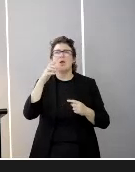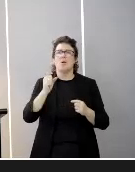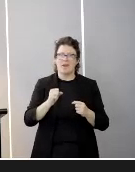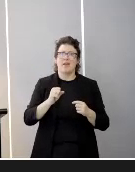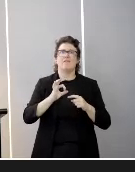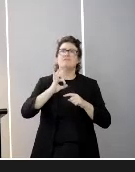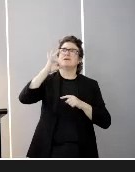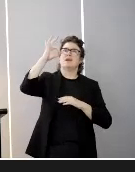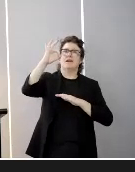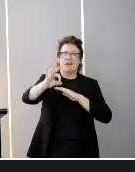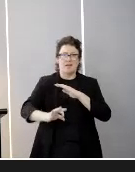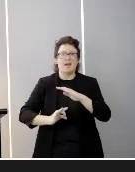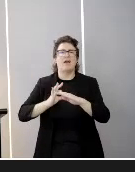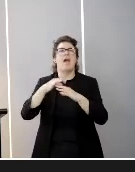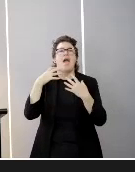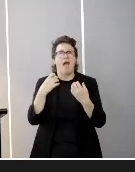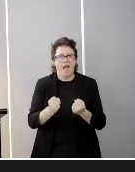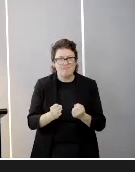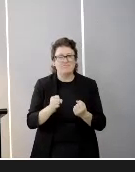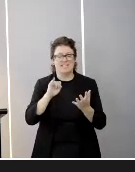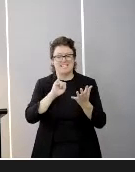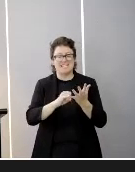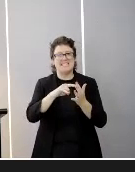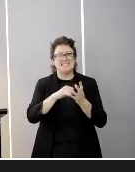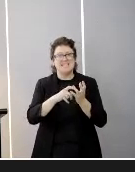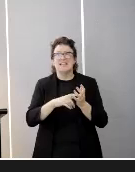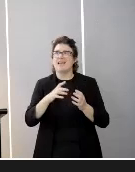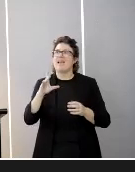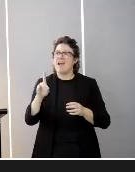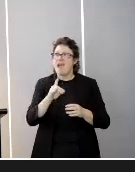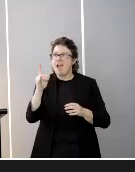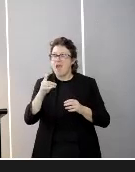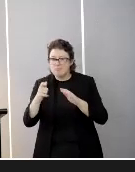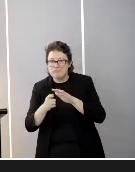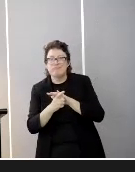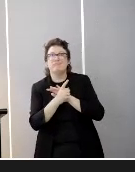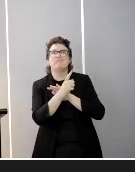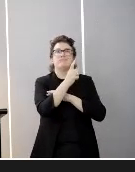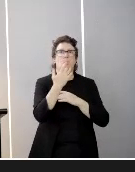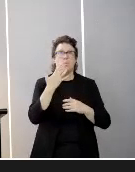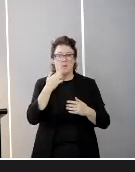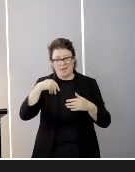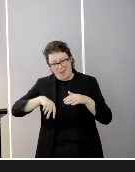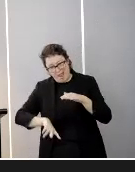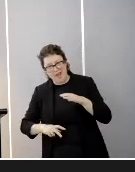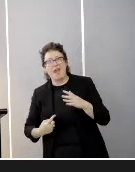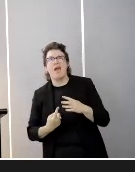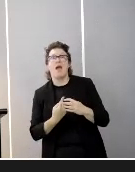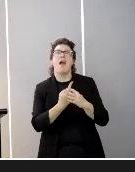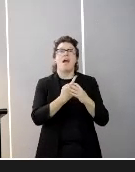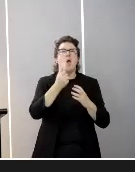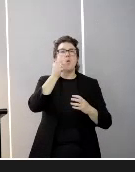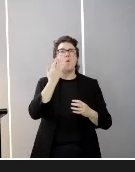sun rises and the sun sets. Animals come out at certain times of day. The groundhog comes out, says that winter is going to